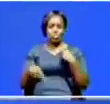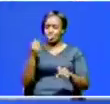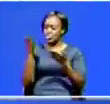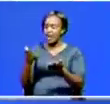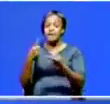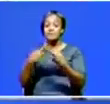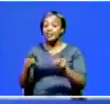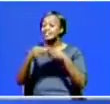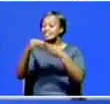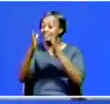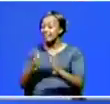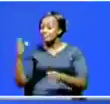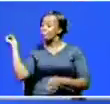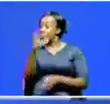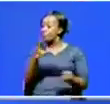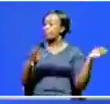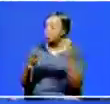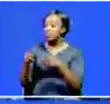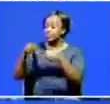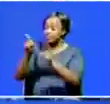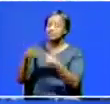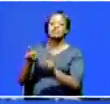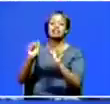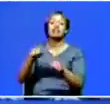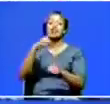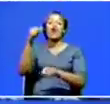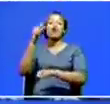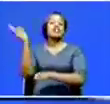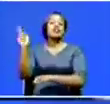wanalimana na mawe. Hawa wanaweza kwenda Nairobi Hospital.